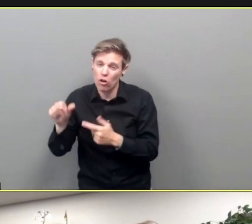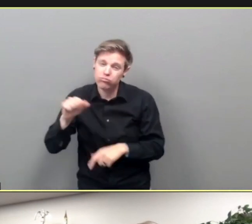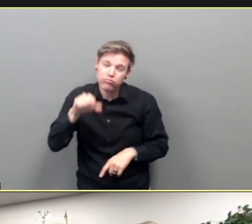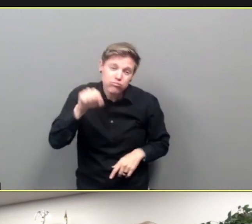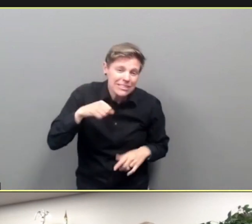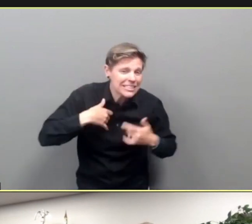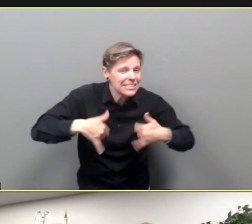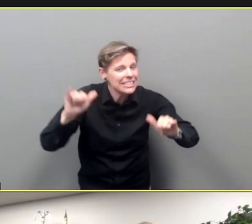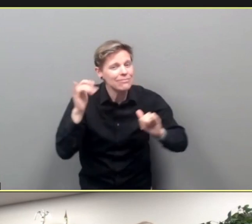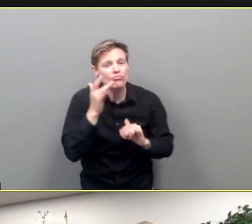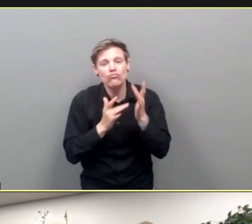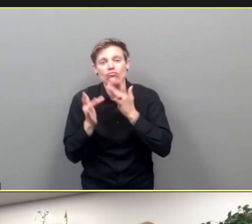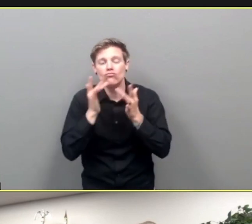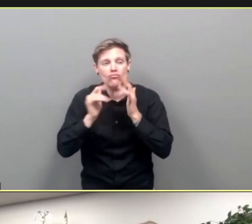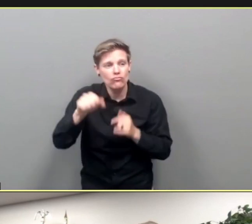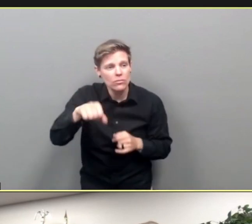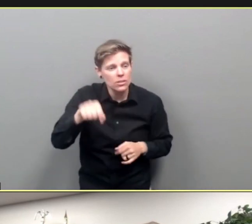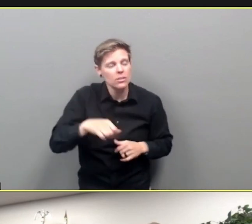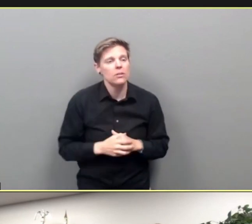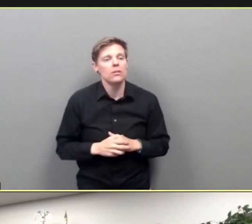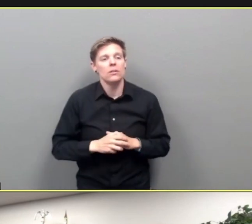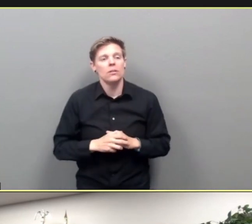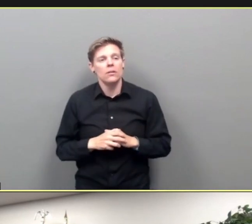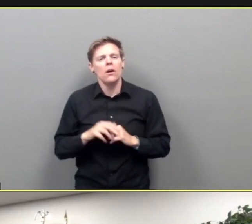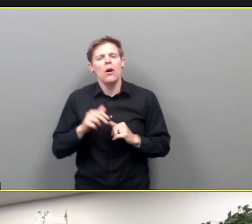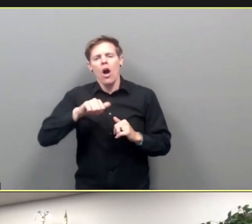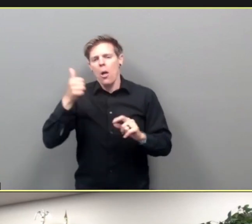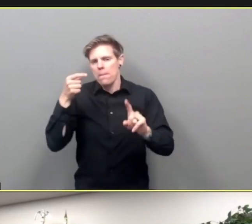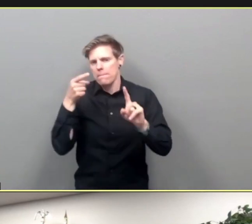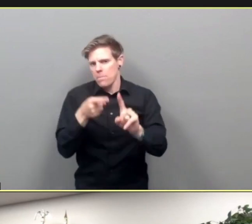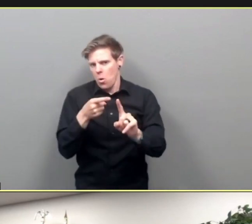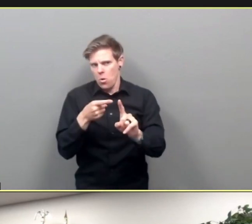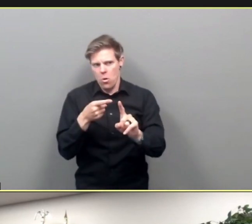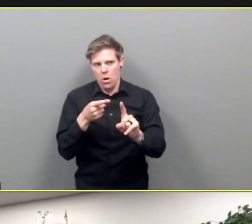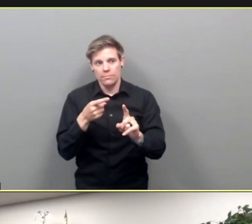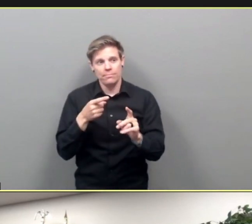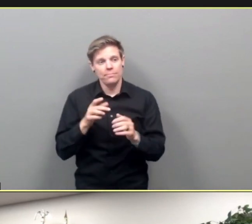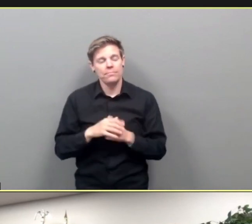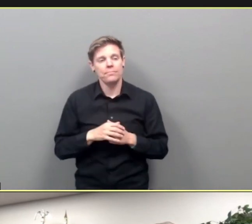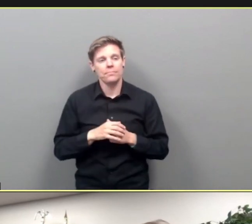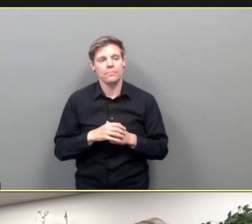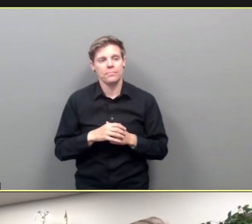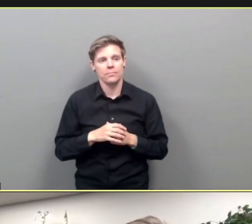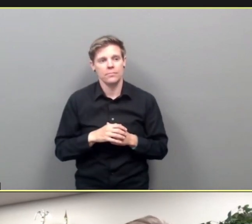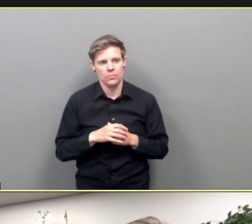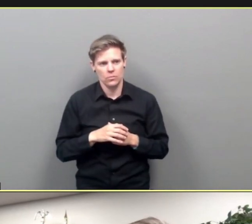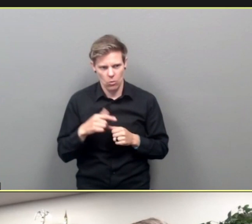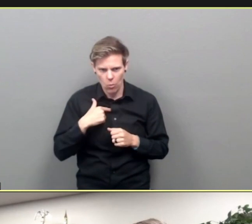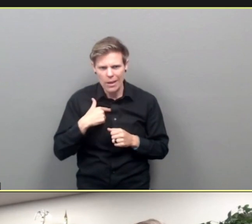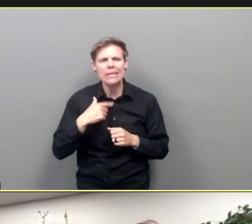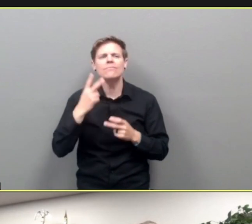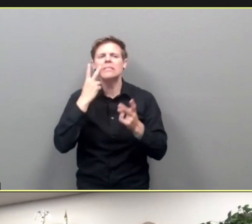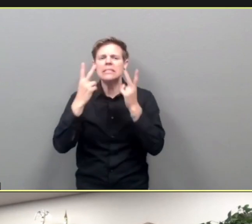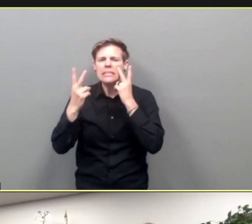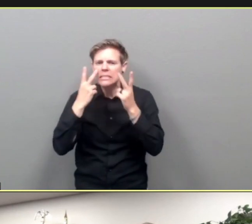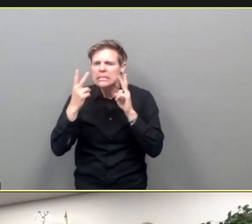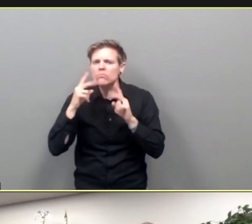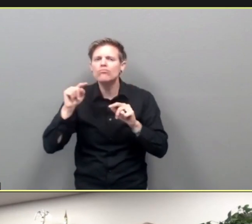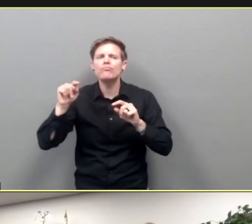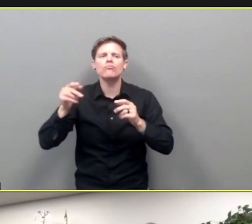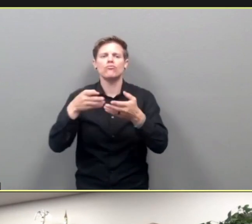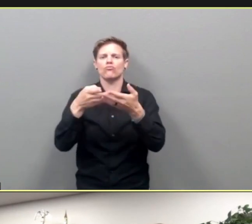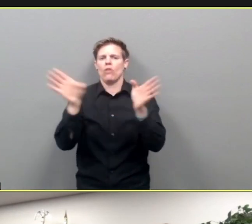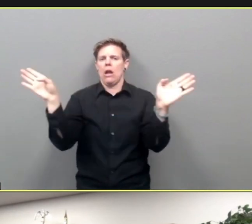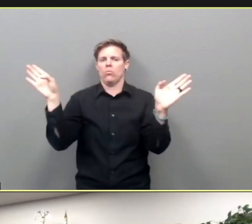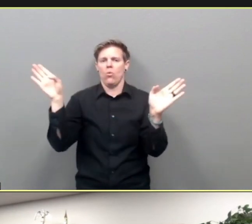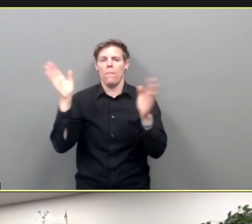should say is even though I'm optimistic seeing the number of general beds drop over the past 4 or 5 days,